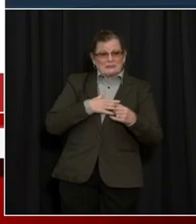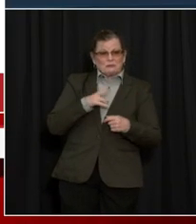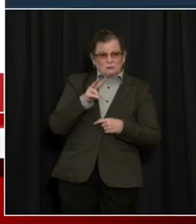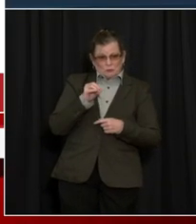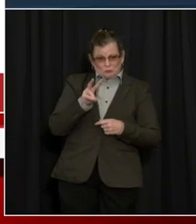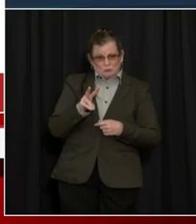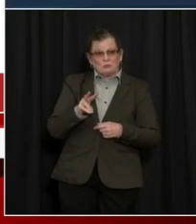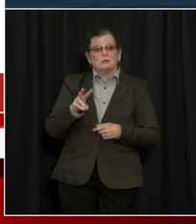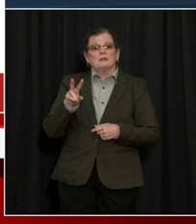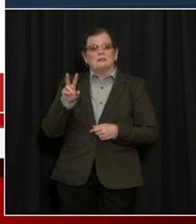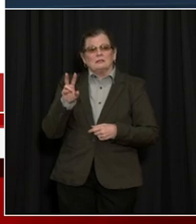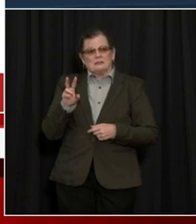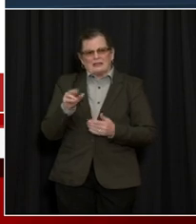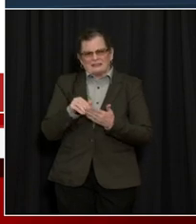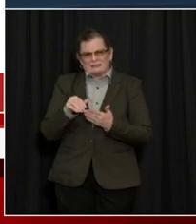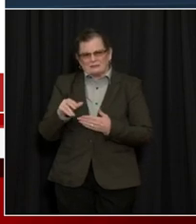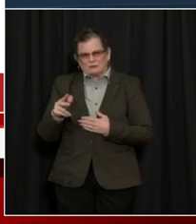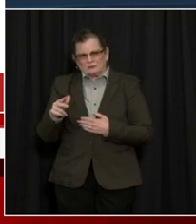202-727-9099, or you can text us at